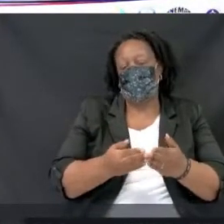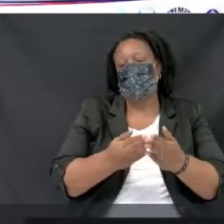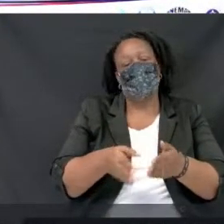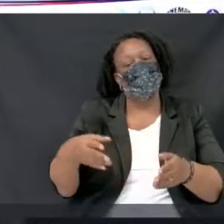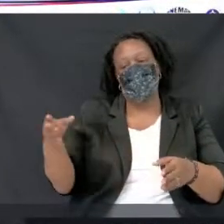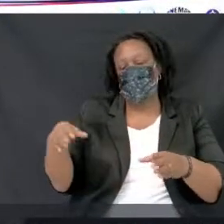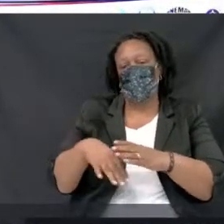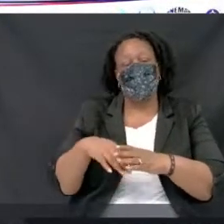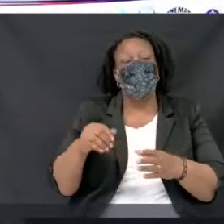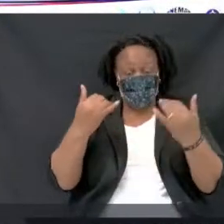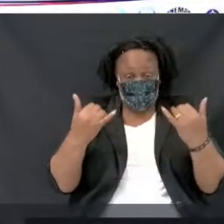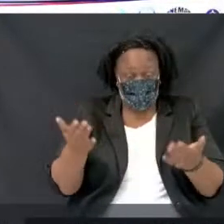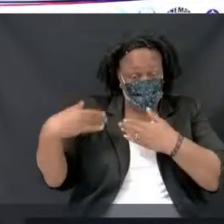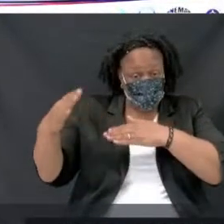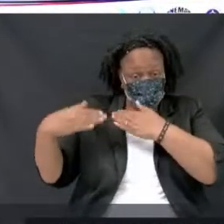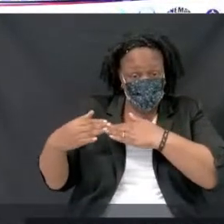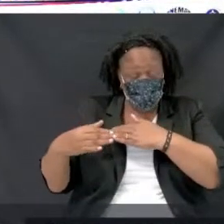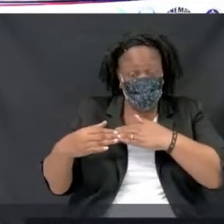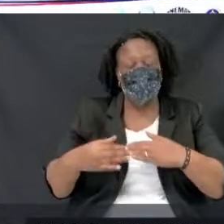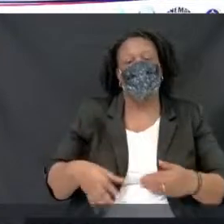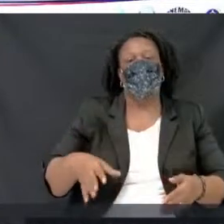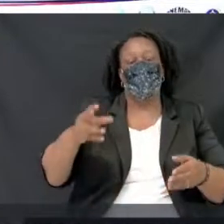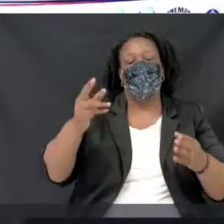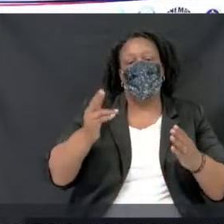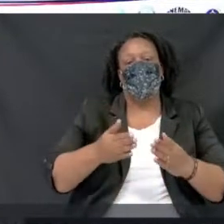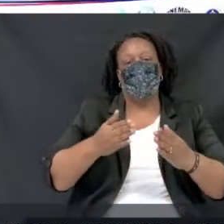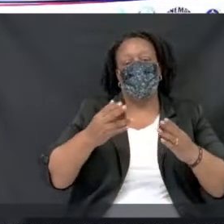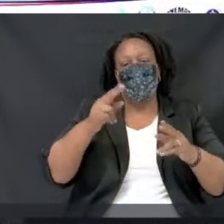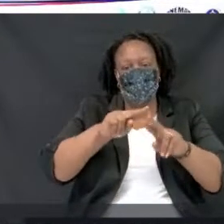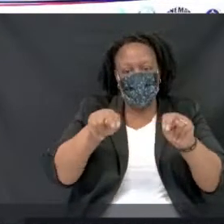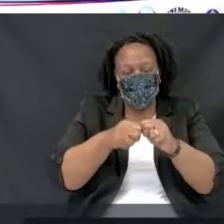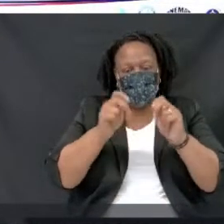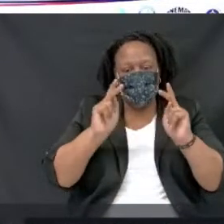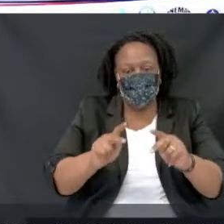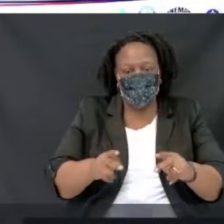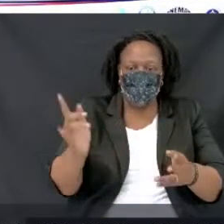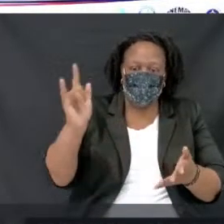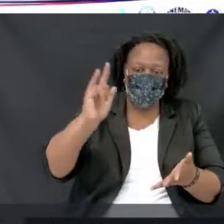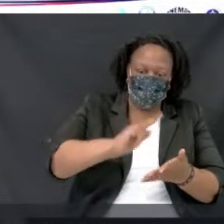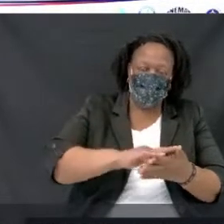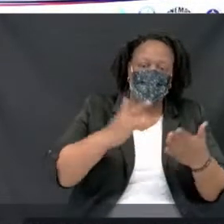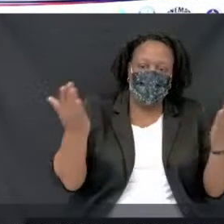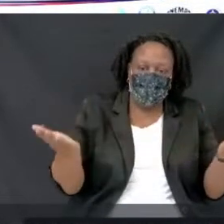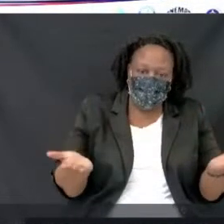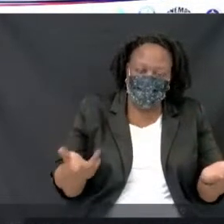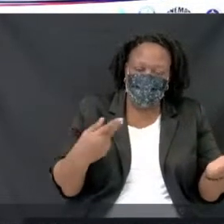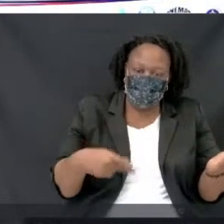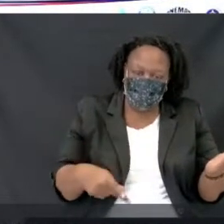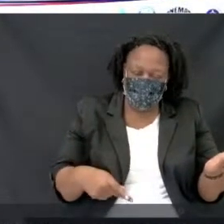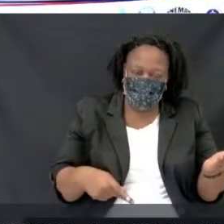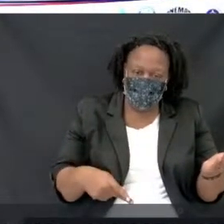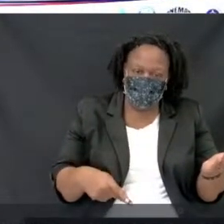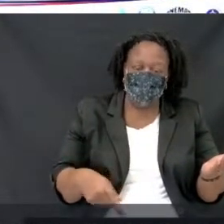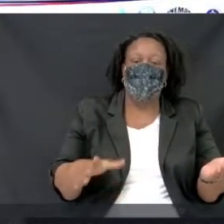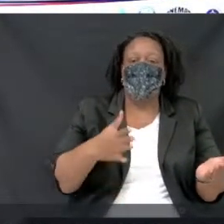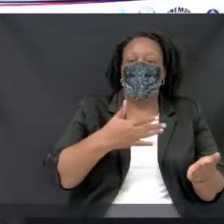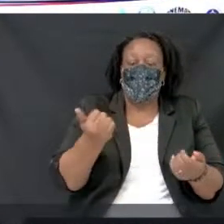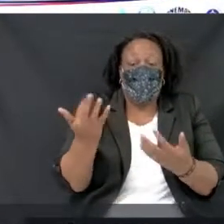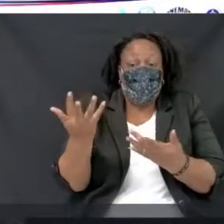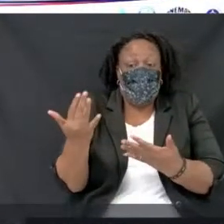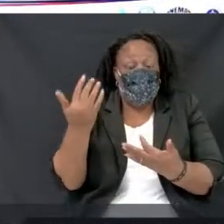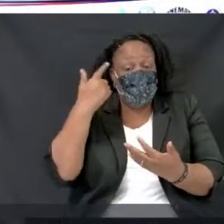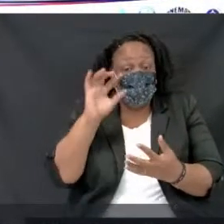terminal services to be able to ferry over to Nevis. So these are some of the changes that you are going to see